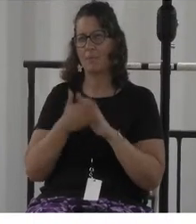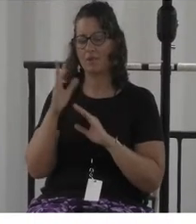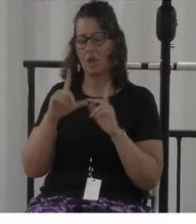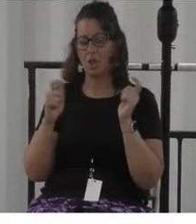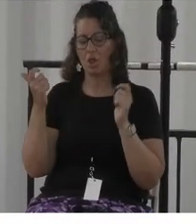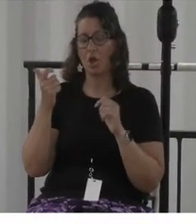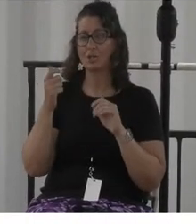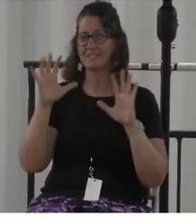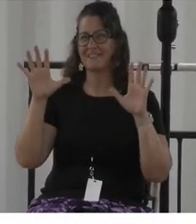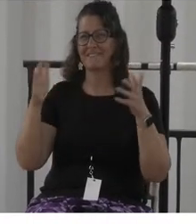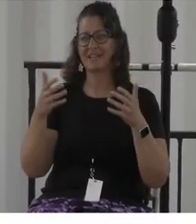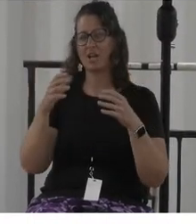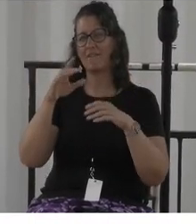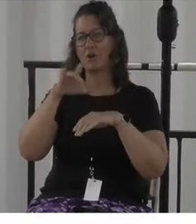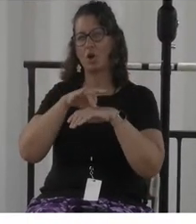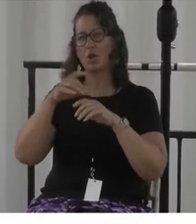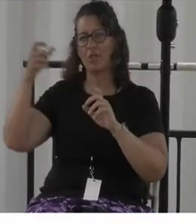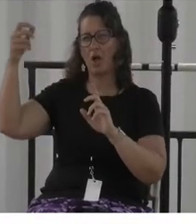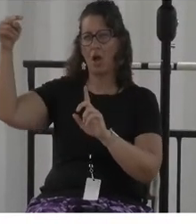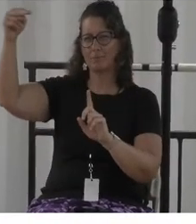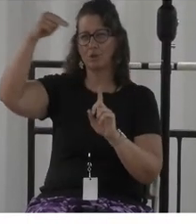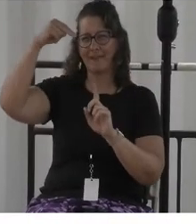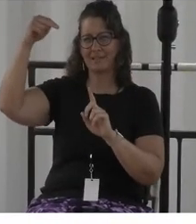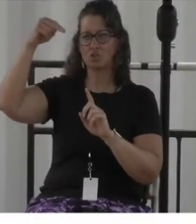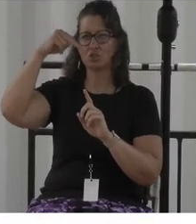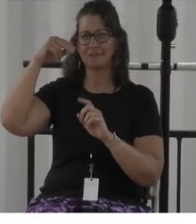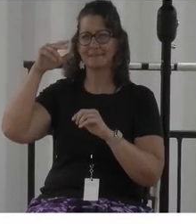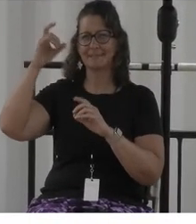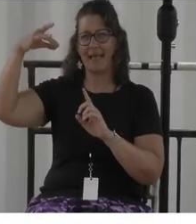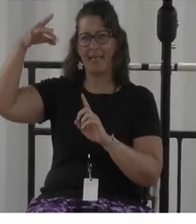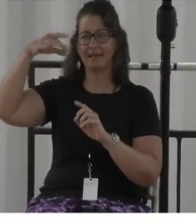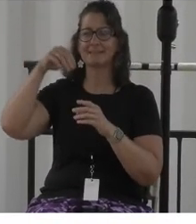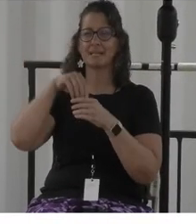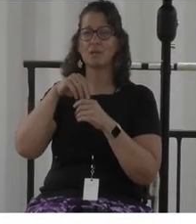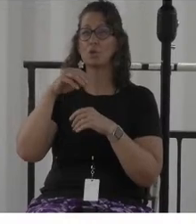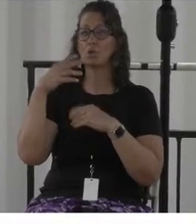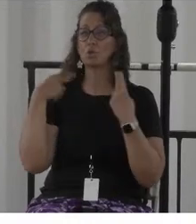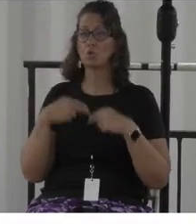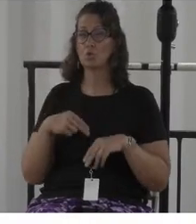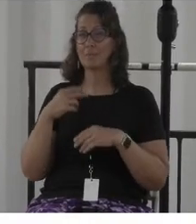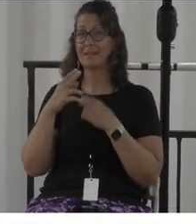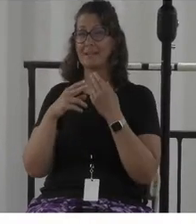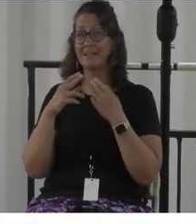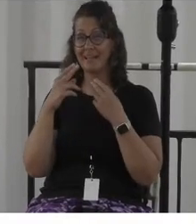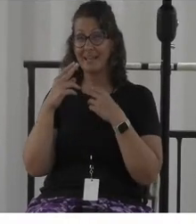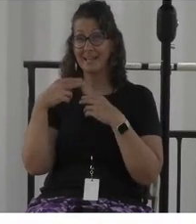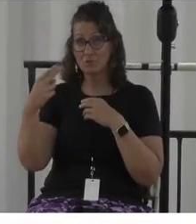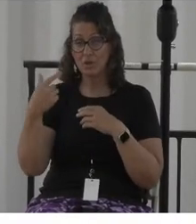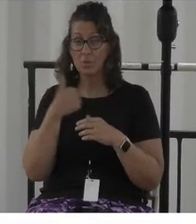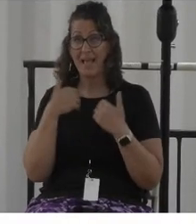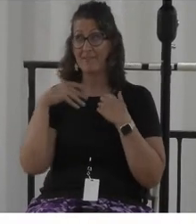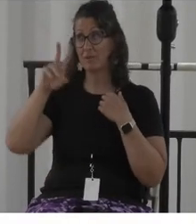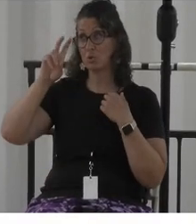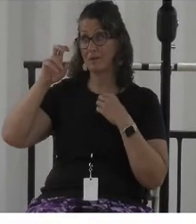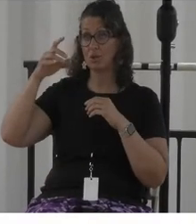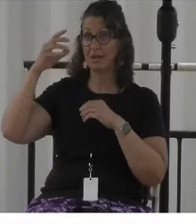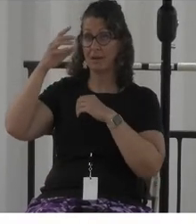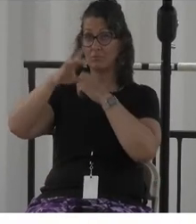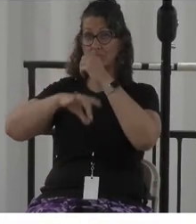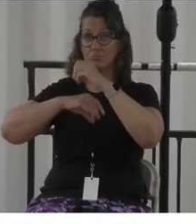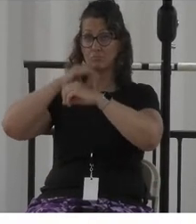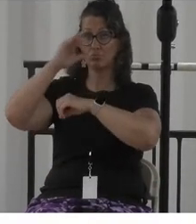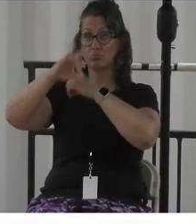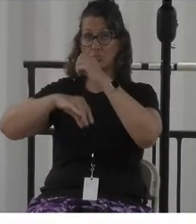of Earth observation satellites in human history. So we have about 200 satellites that orbit the world, and they act like a giant line